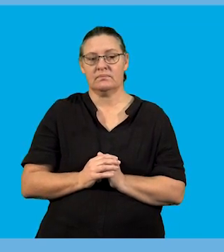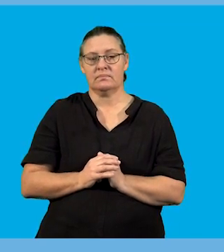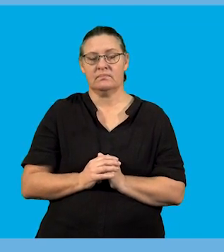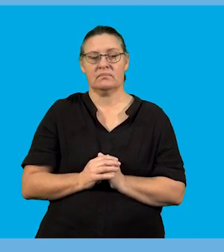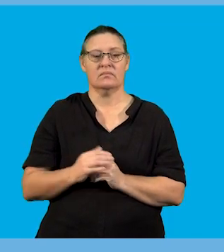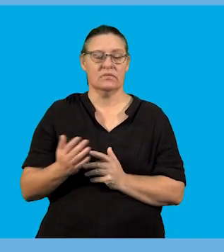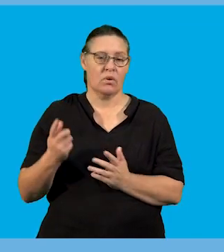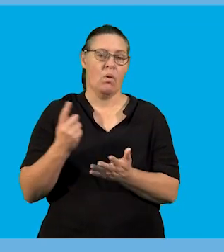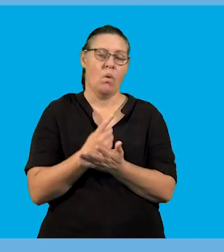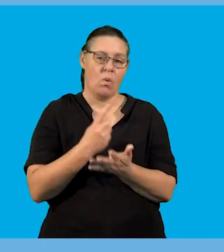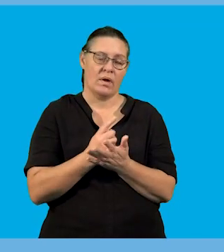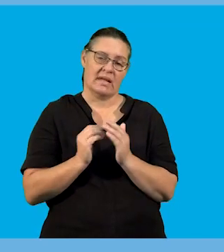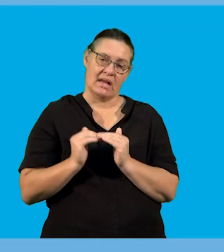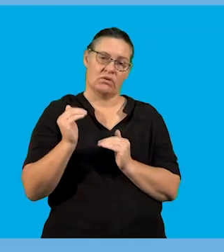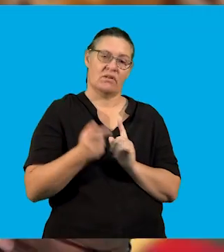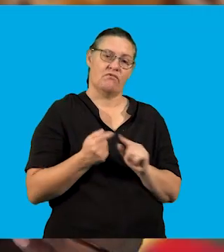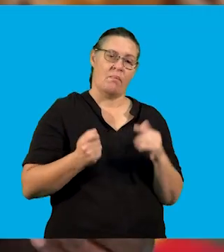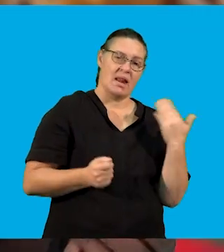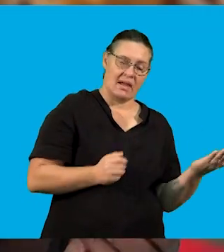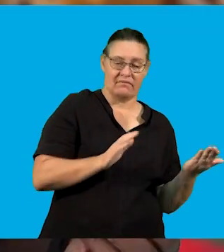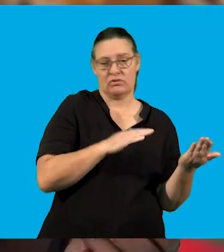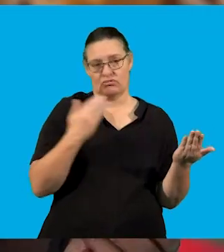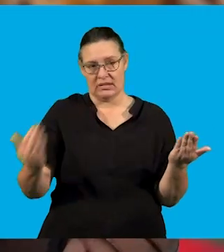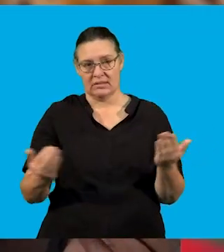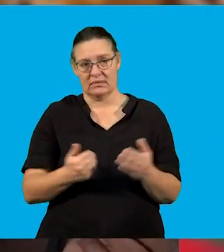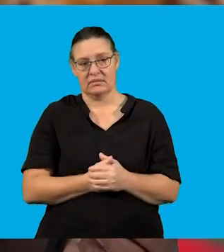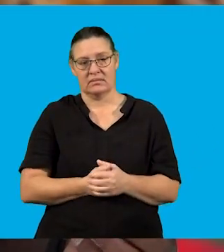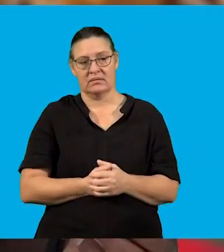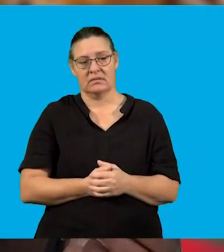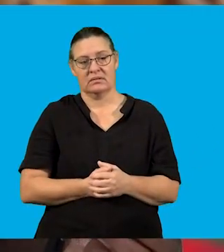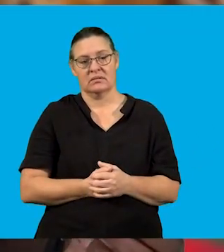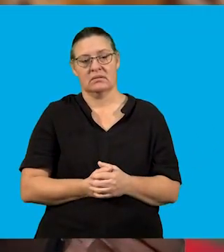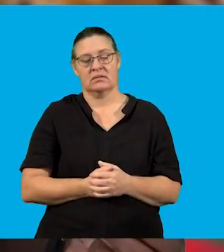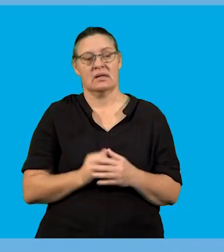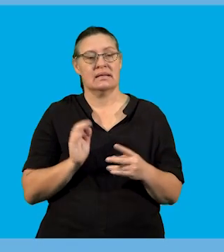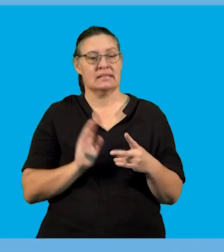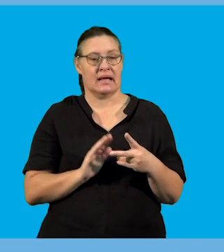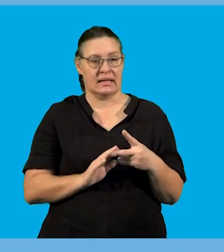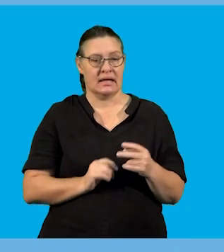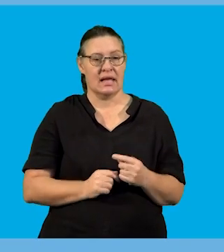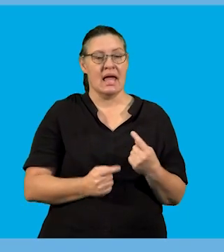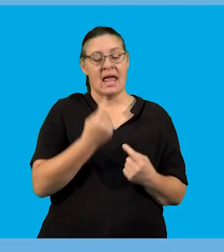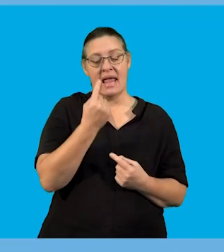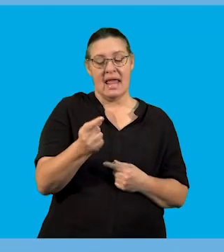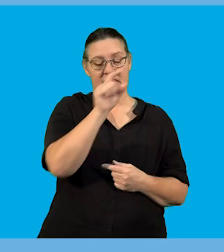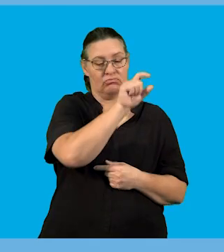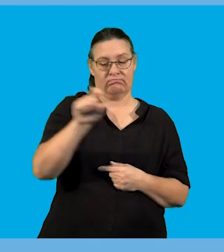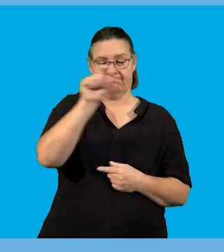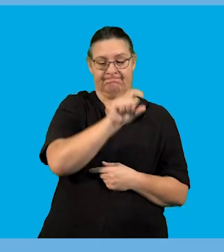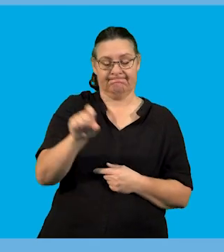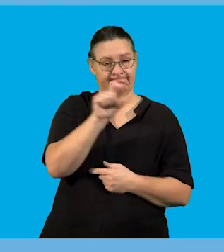increasing. So it is always increasing from the left-hand side to the right-hand side. Now, second question. Each horizontal row in